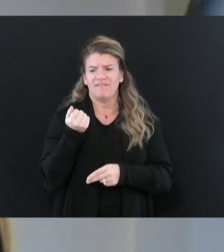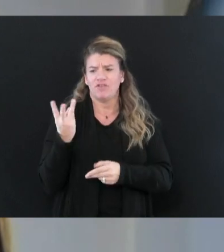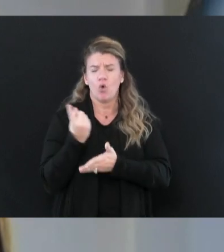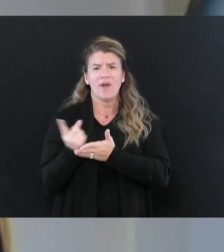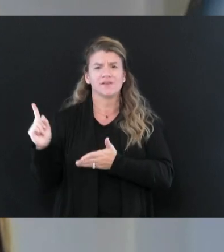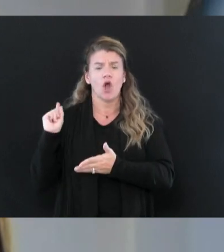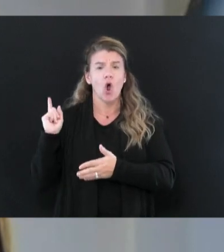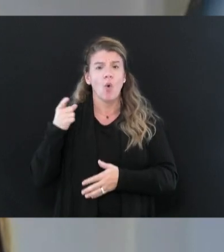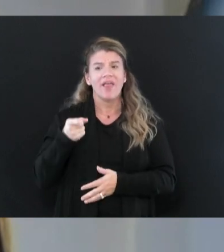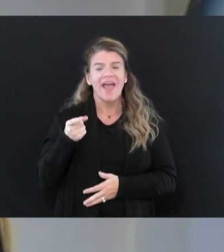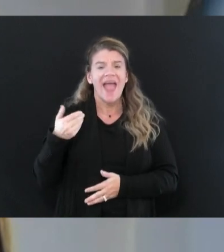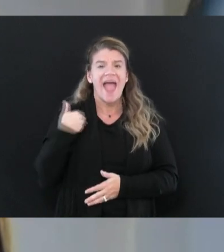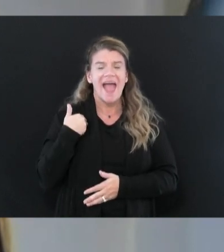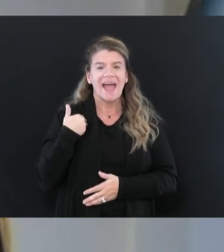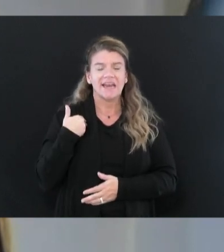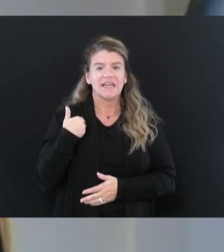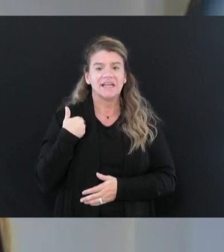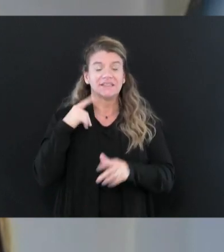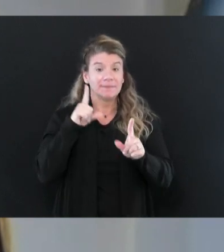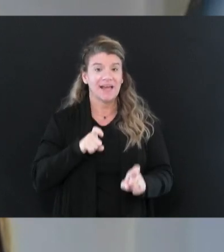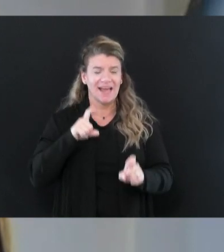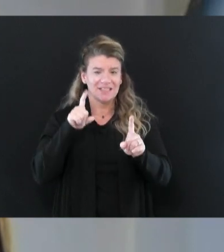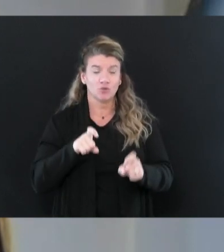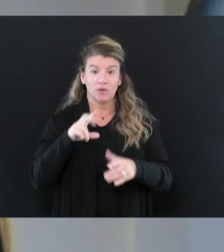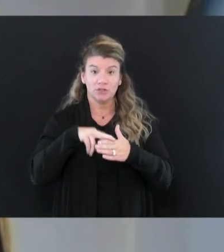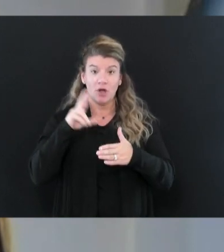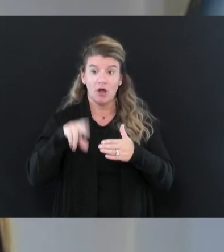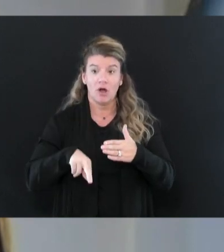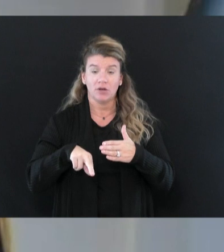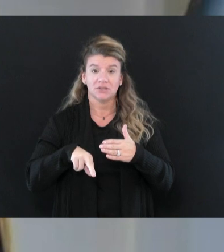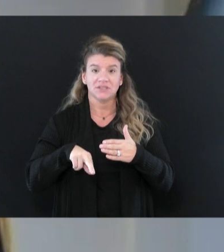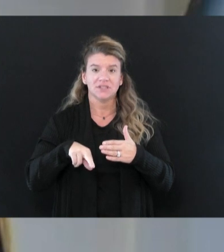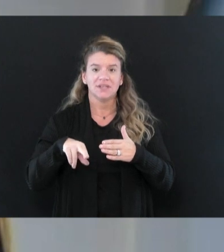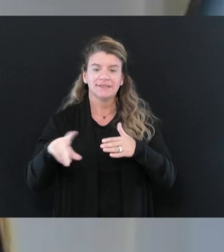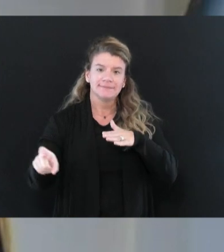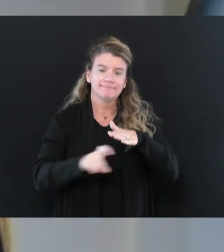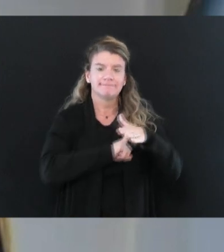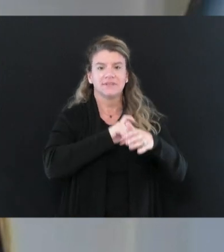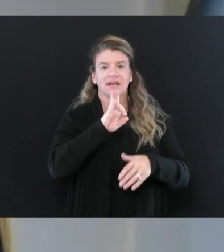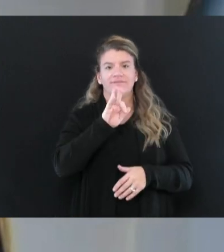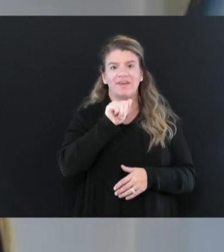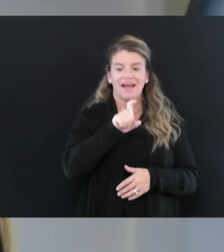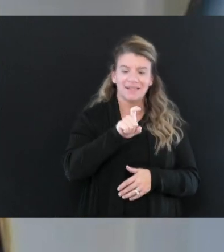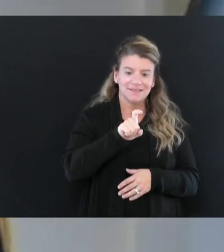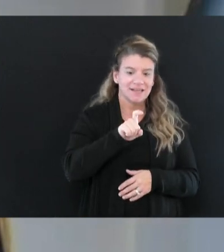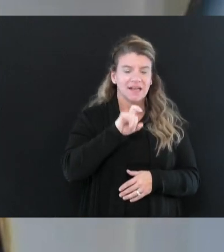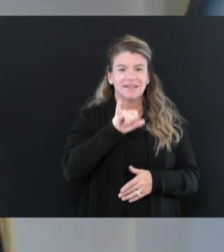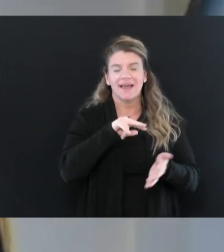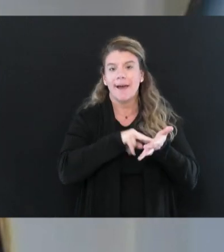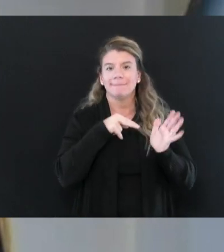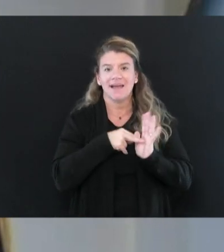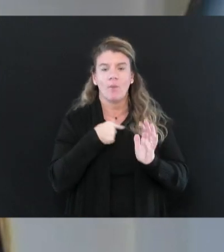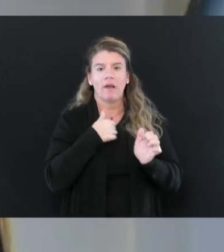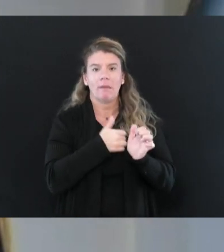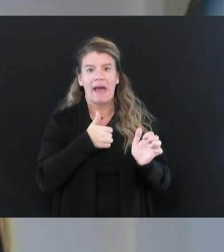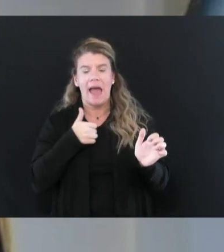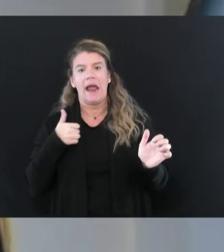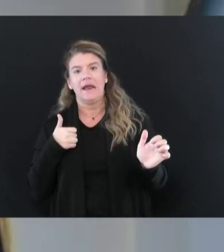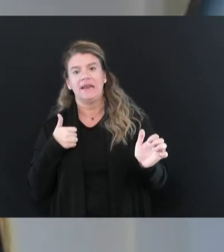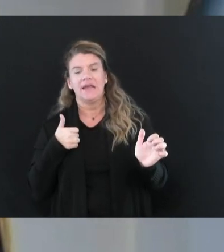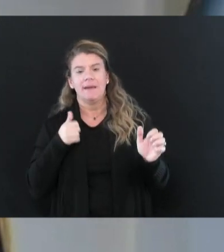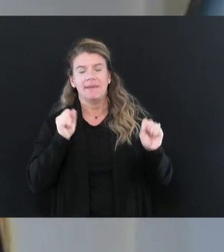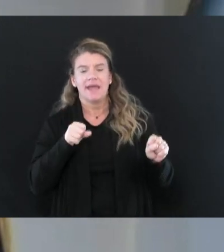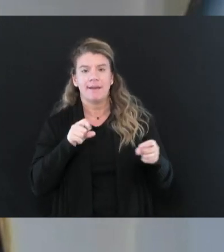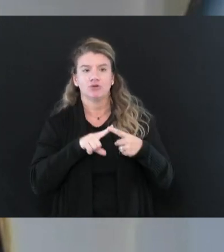some test results that came in faxes and got a little bit behind there in terms of